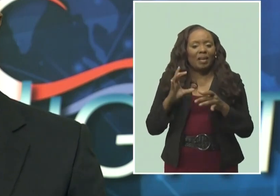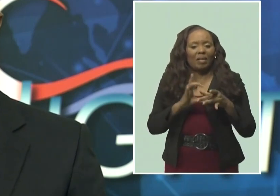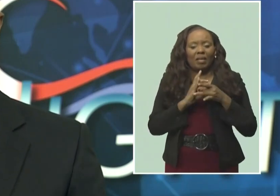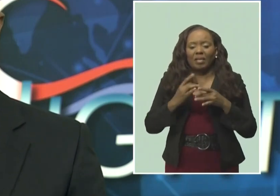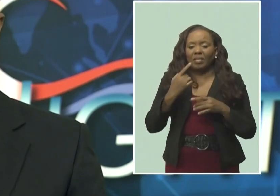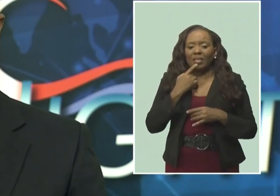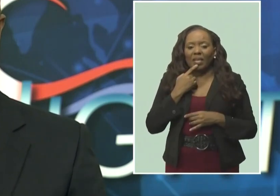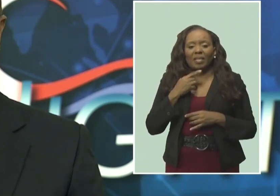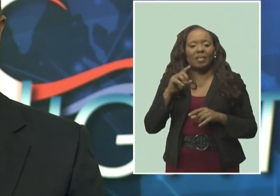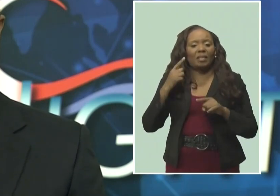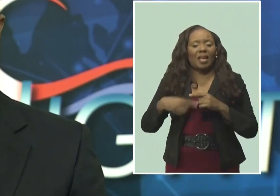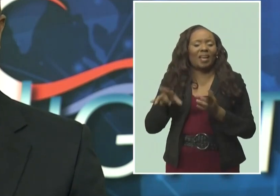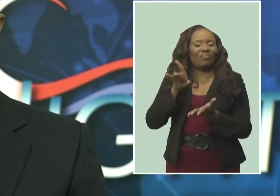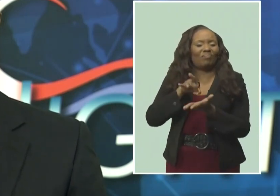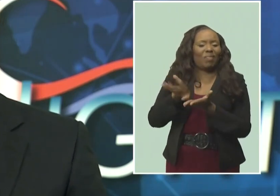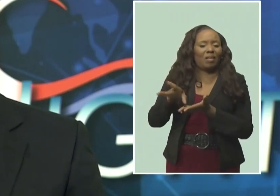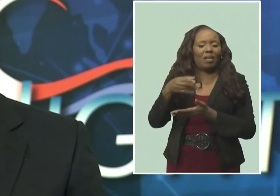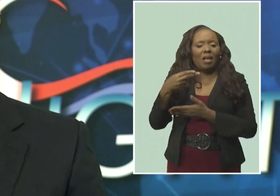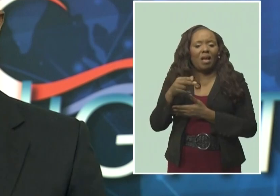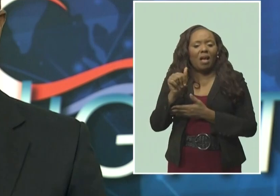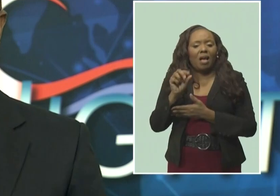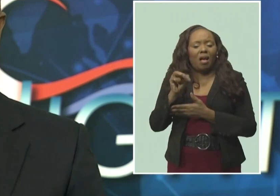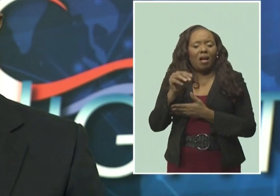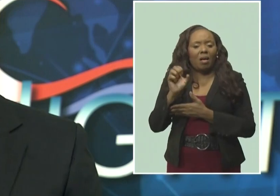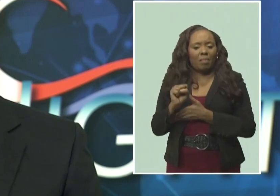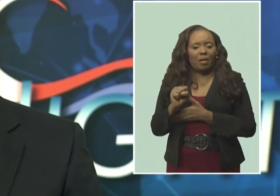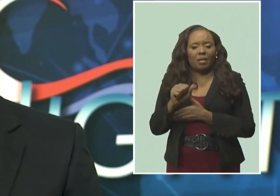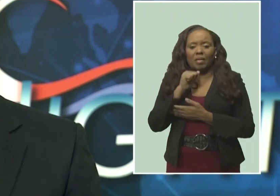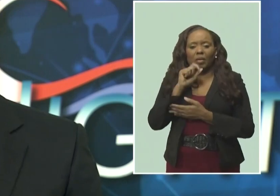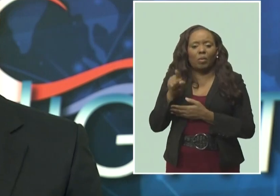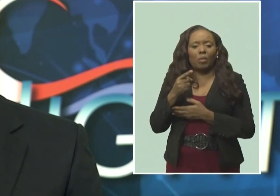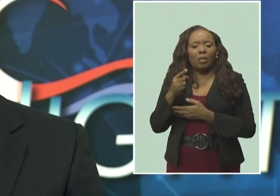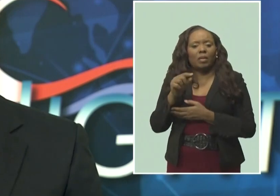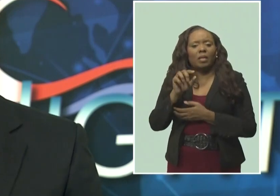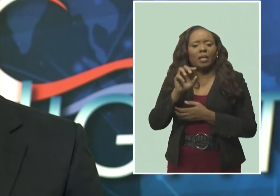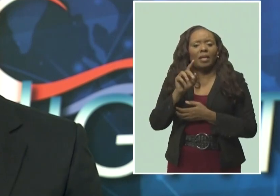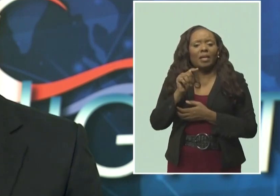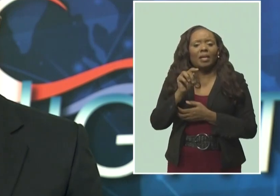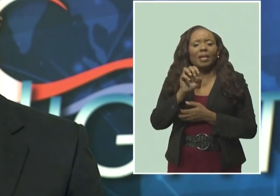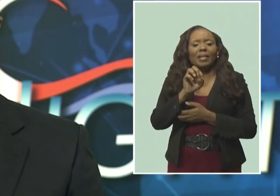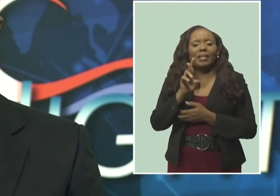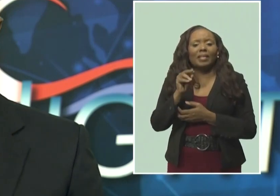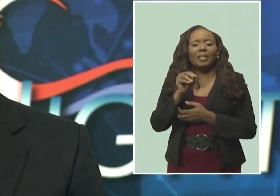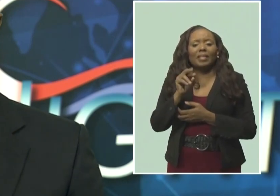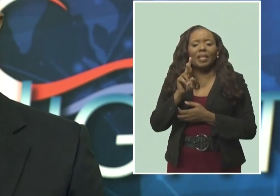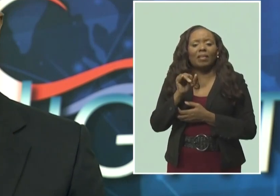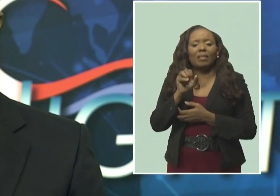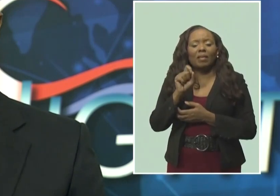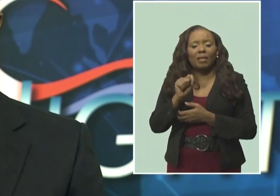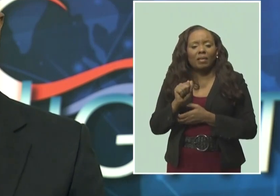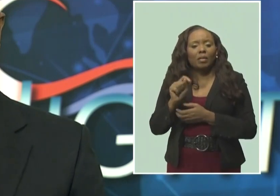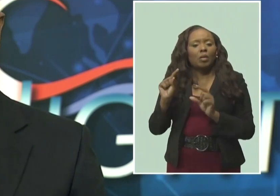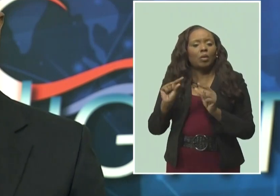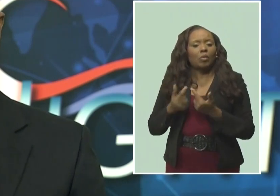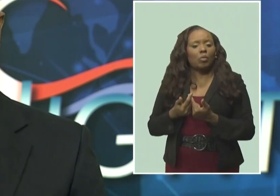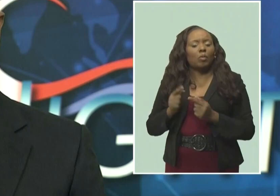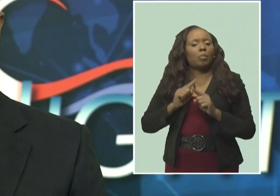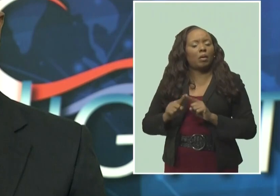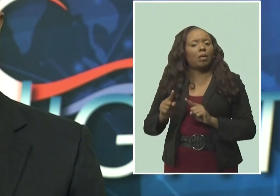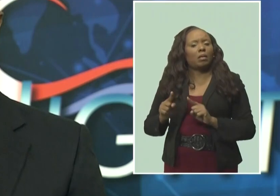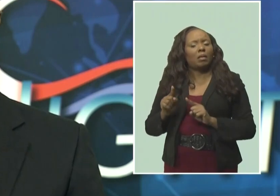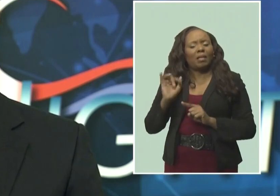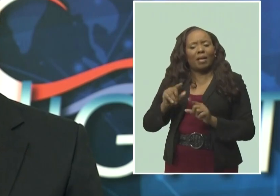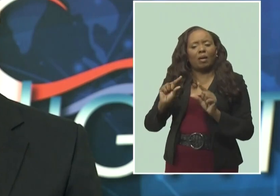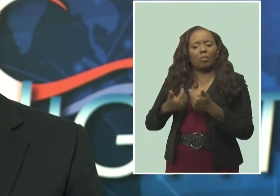Hamas through military force, as it's not just a terrorist group, but also an ideological movement. He shared his views as he